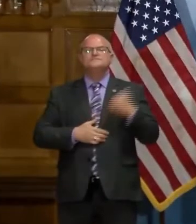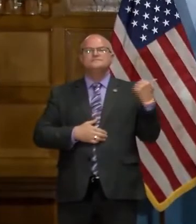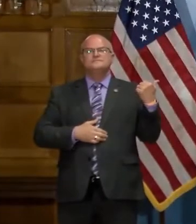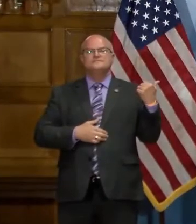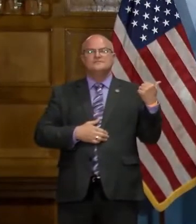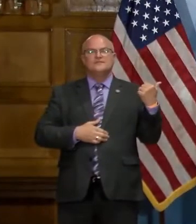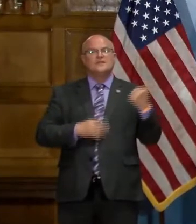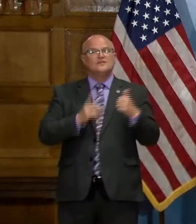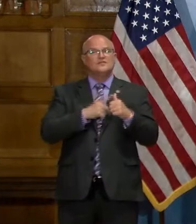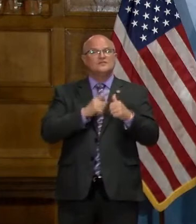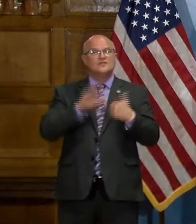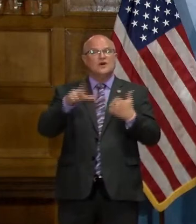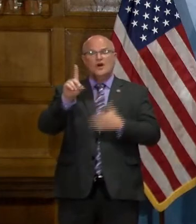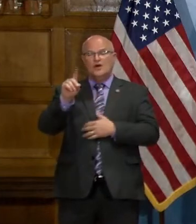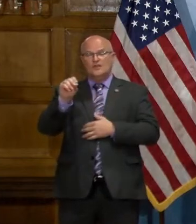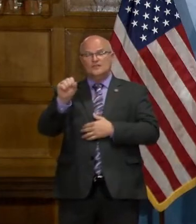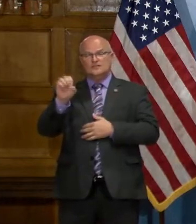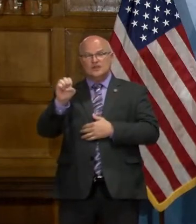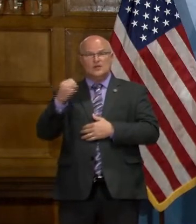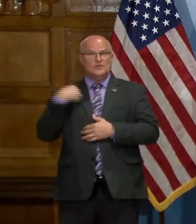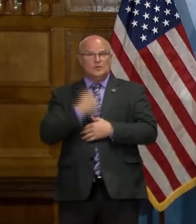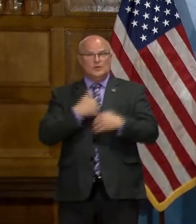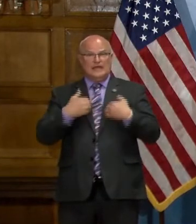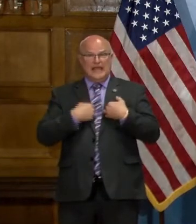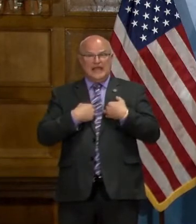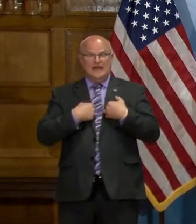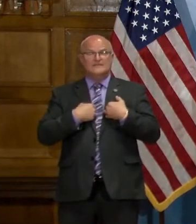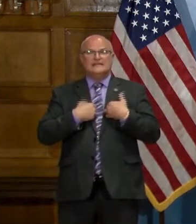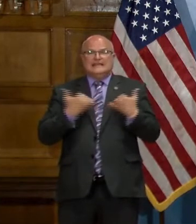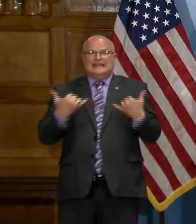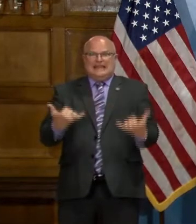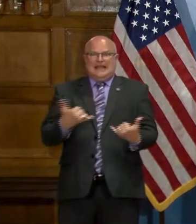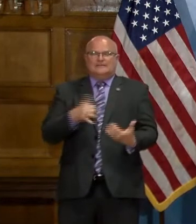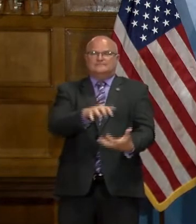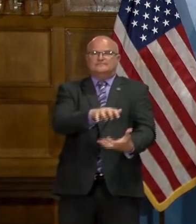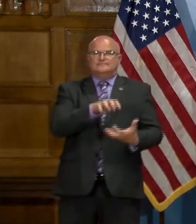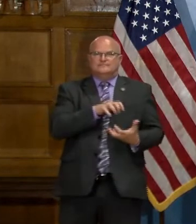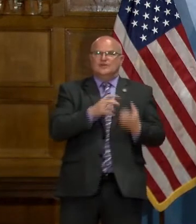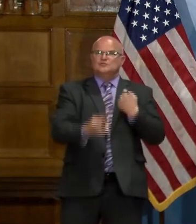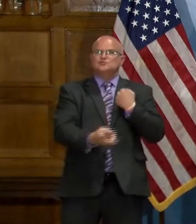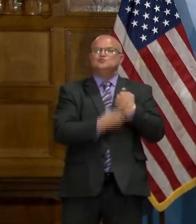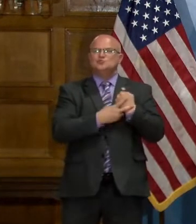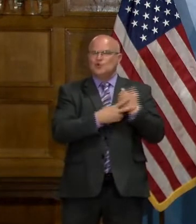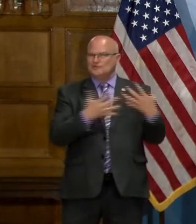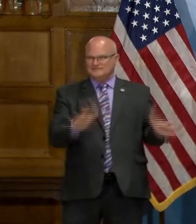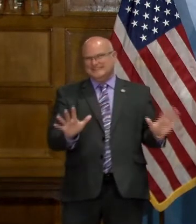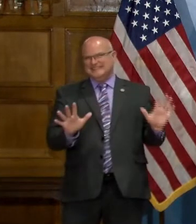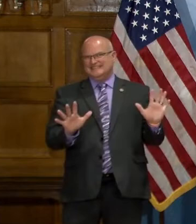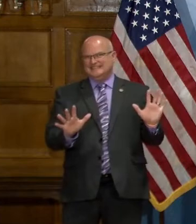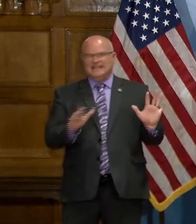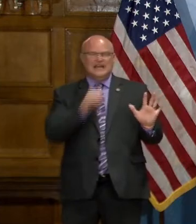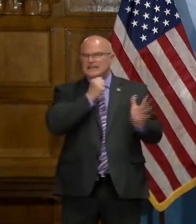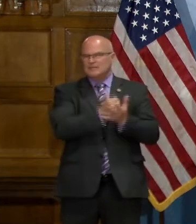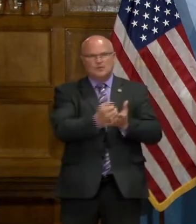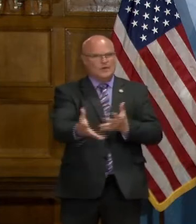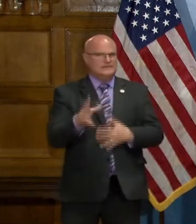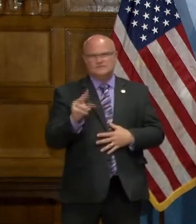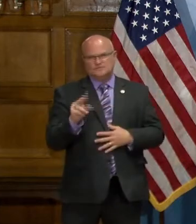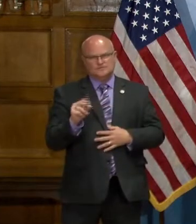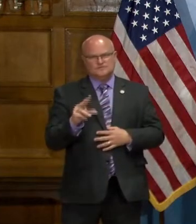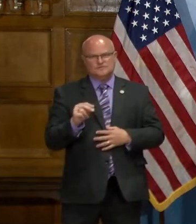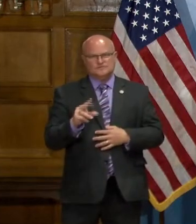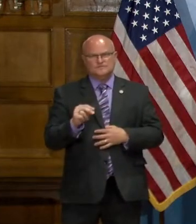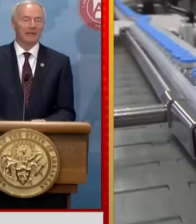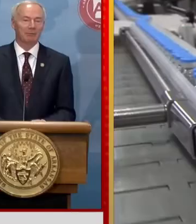First of all, the doses that we have in inventory, they're appropriately stored and they're not going to be wasted.